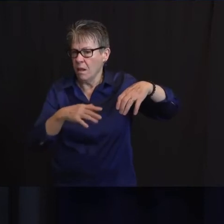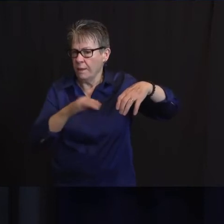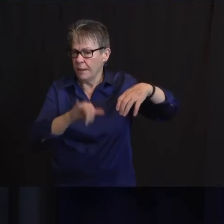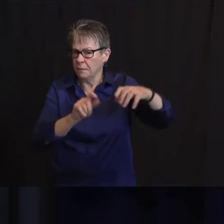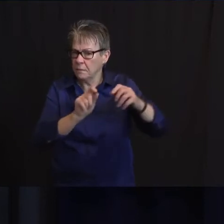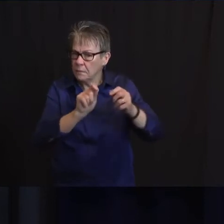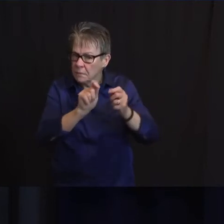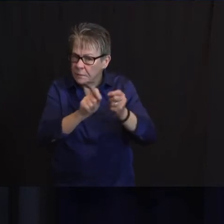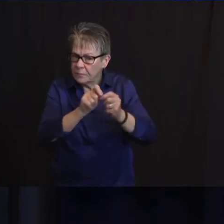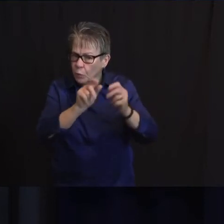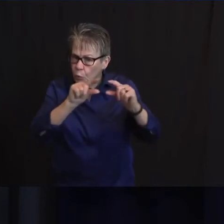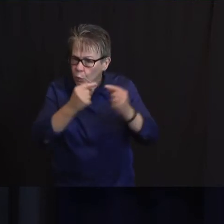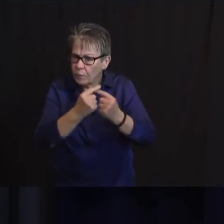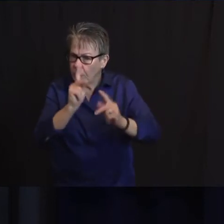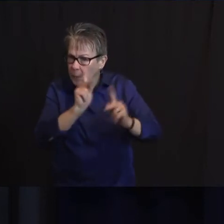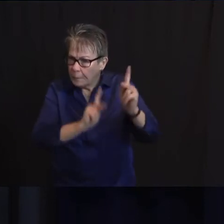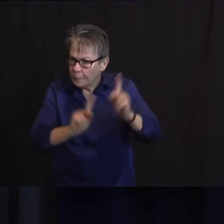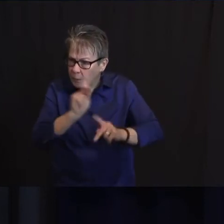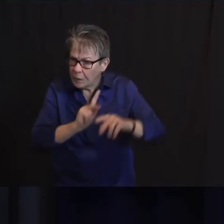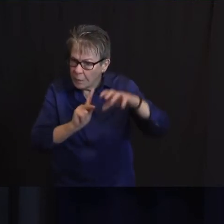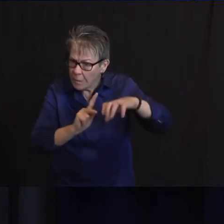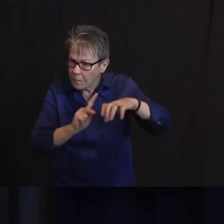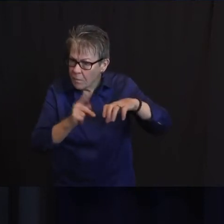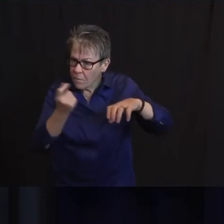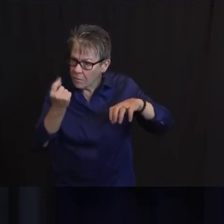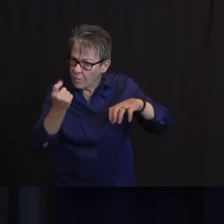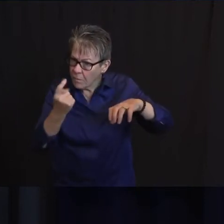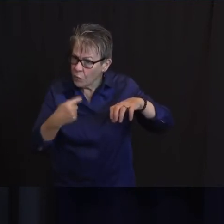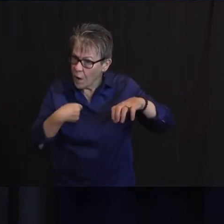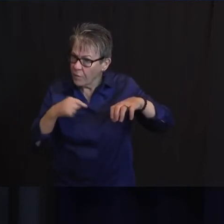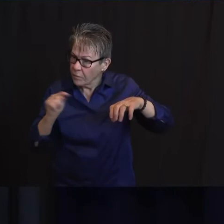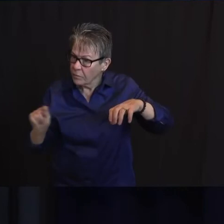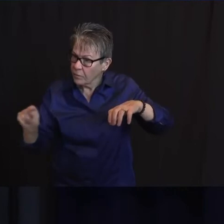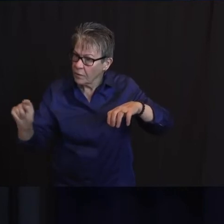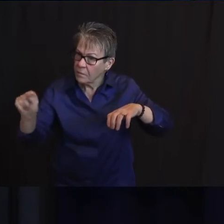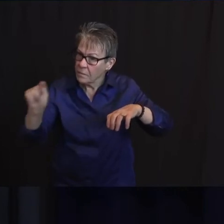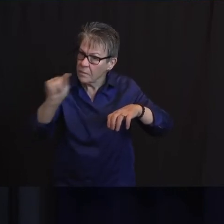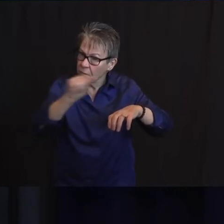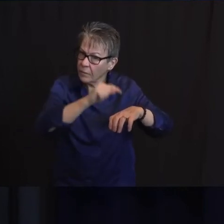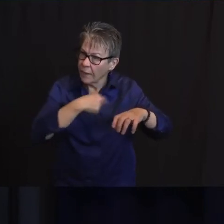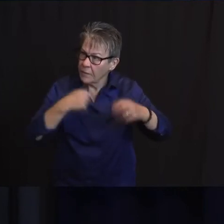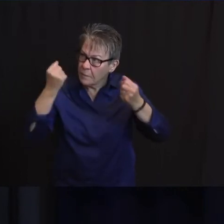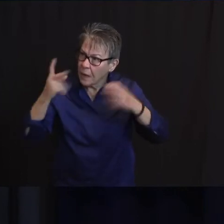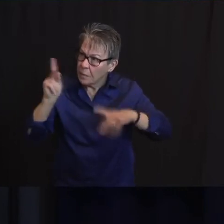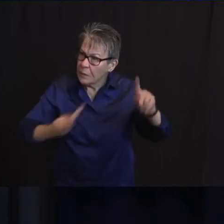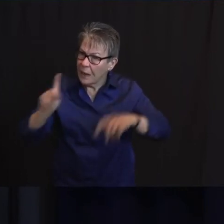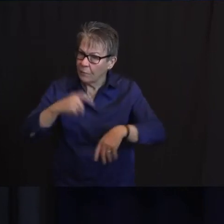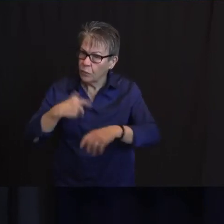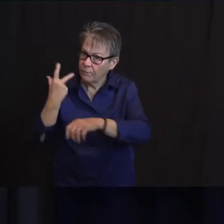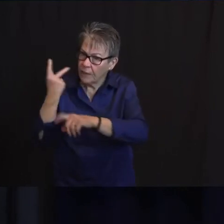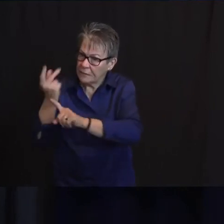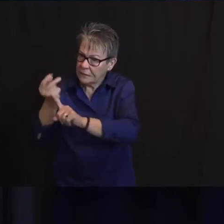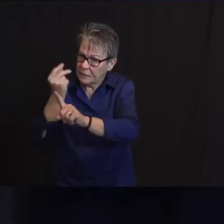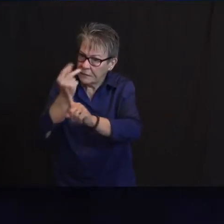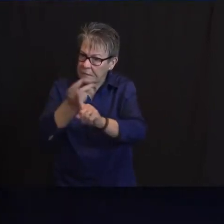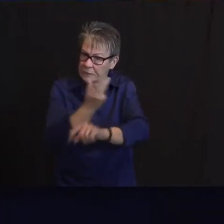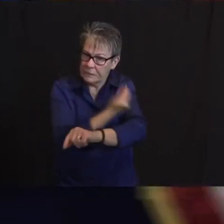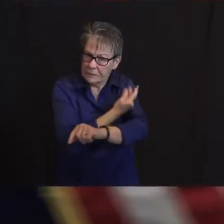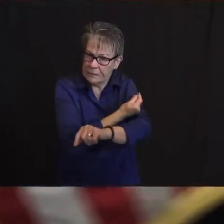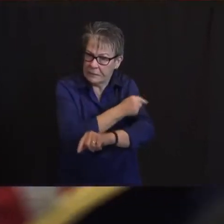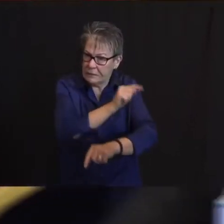them throughout New Jersey. We want to make sure we get those individuals vaccinated. So we have, just as a point of background,